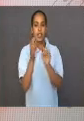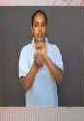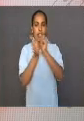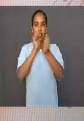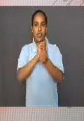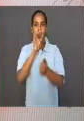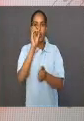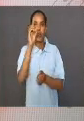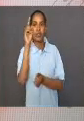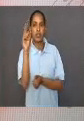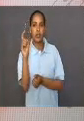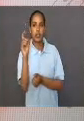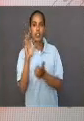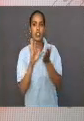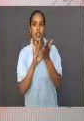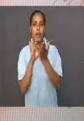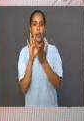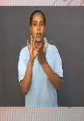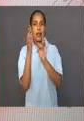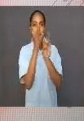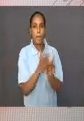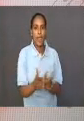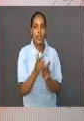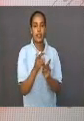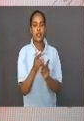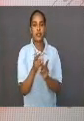in oxidation number method,